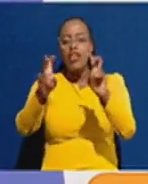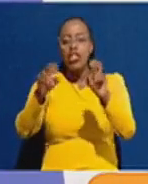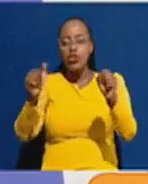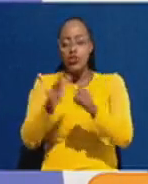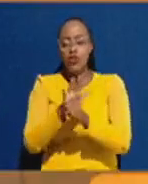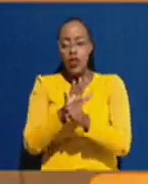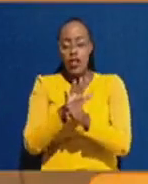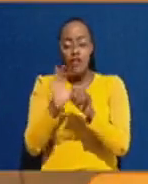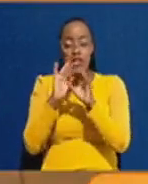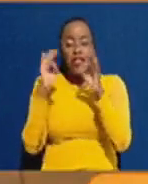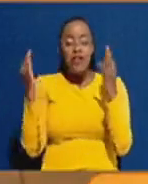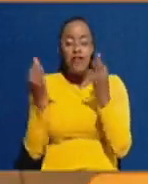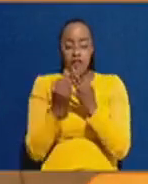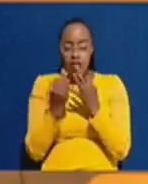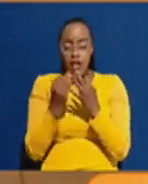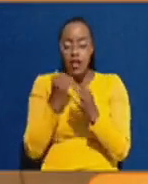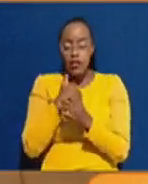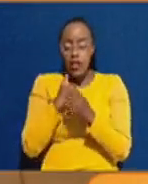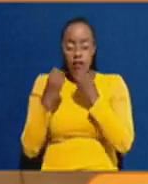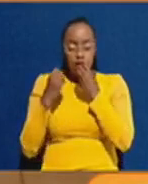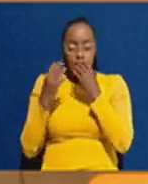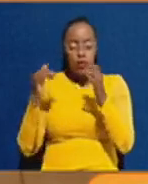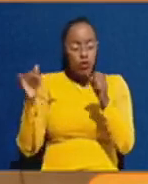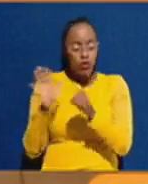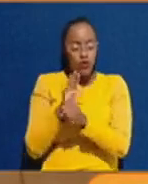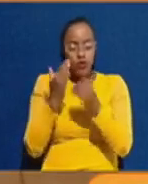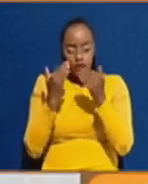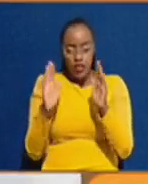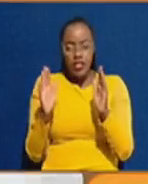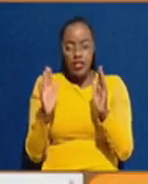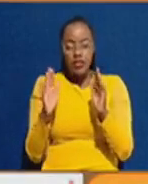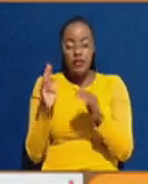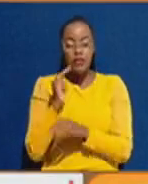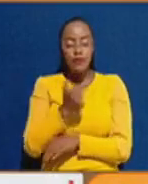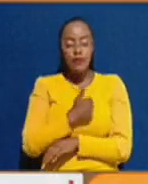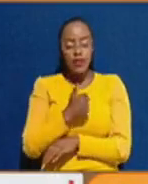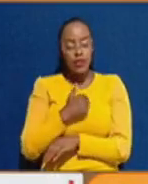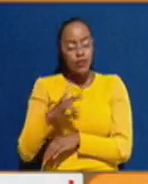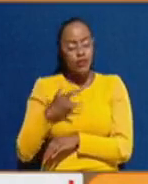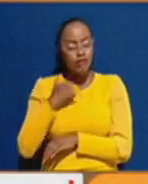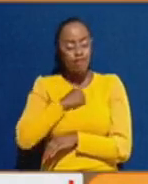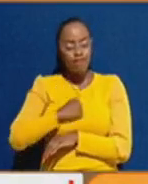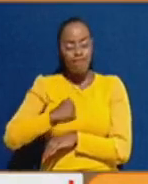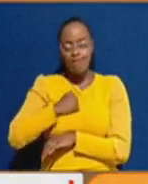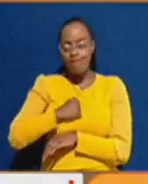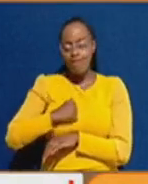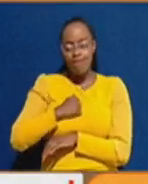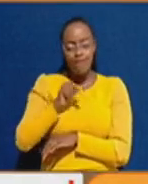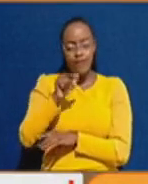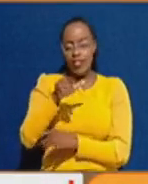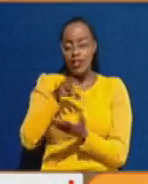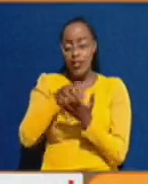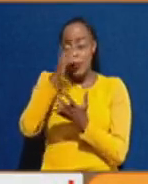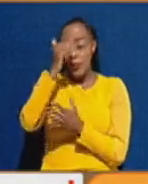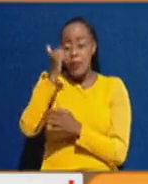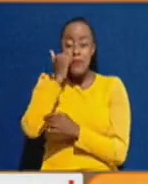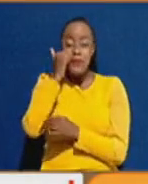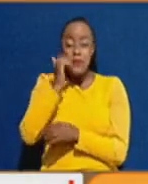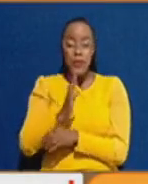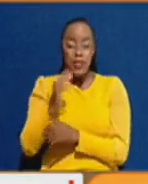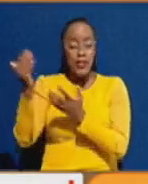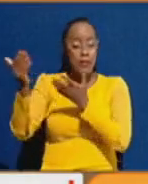The family has been fully briefed, and we sympathize with the situation because the patient was